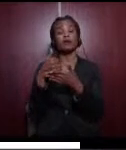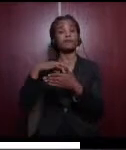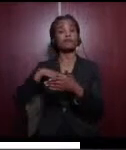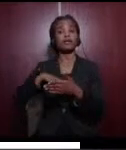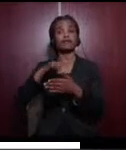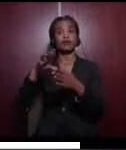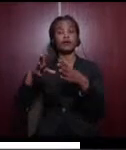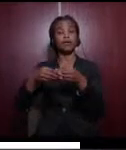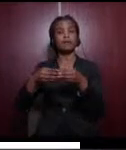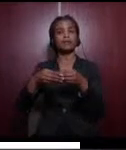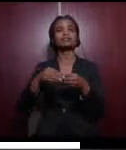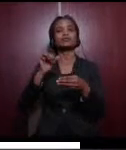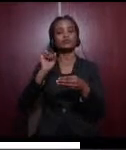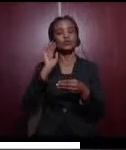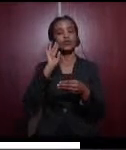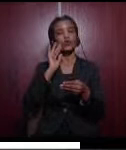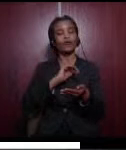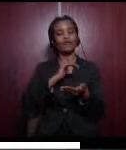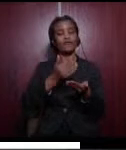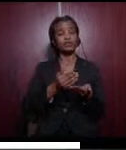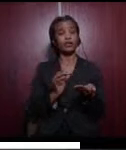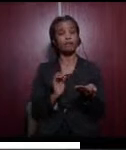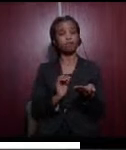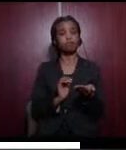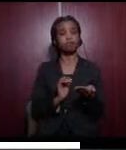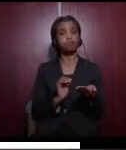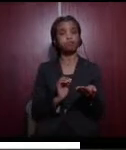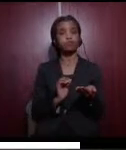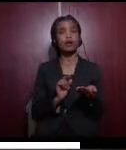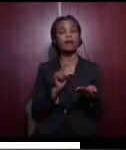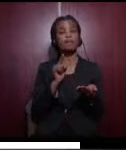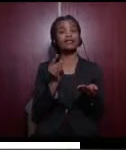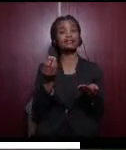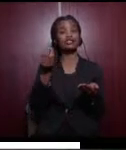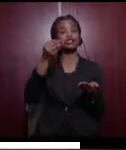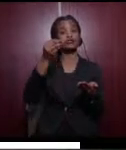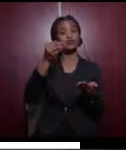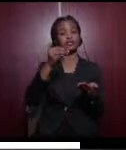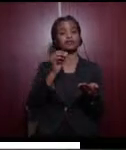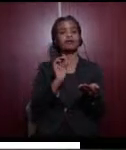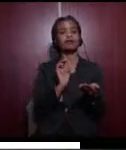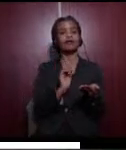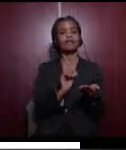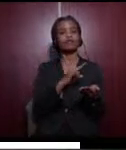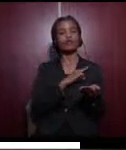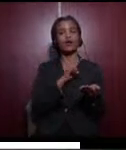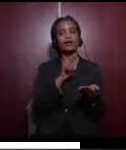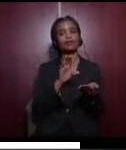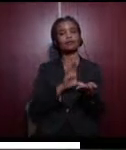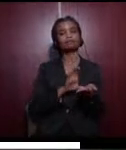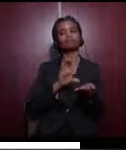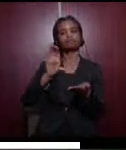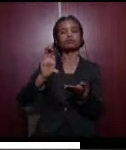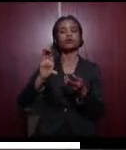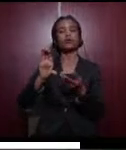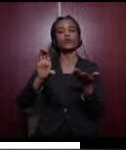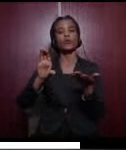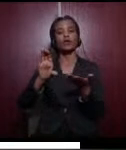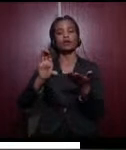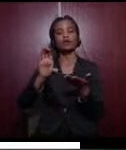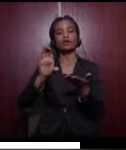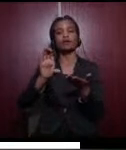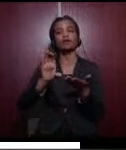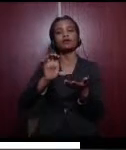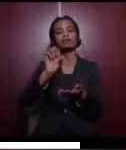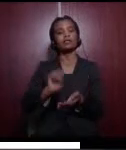have remained dormant, but they are receiving interest because they are invested with the South African Reserve Bank and receiving interest on a monthly